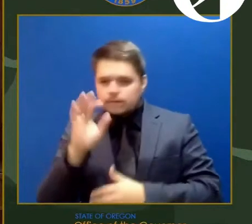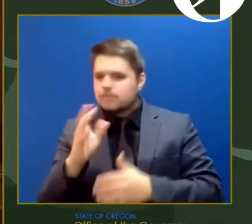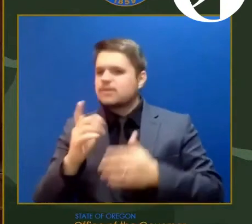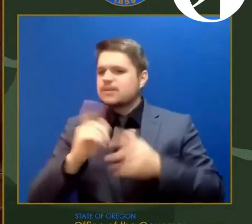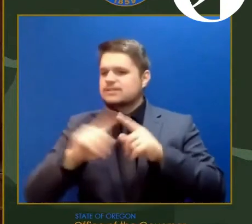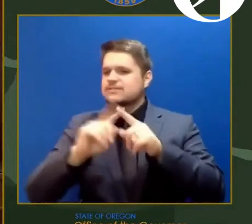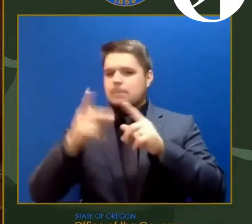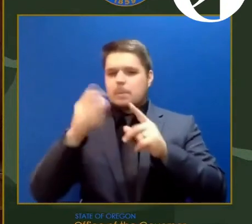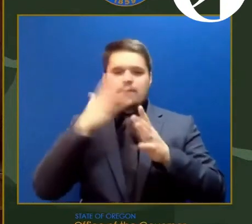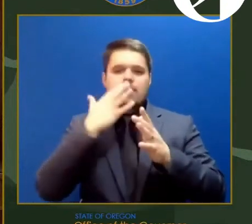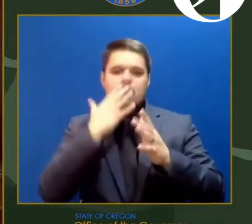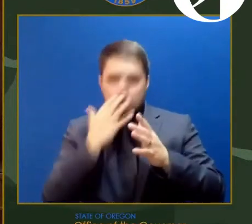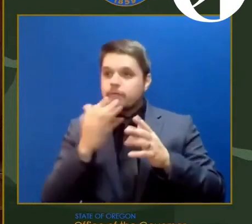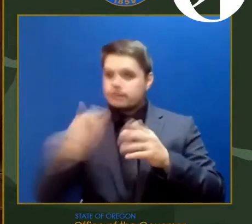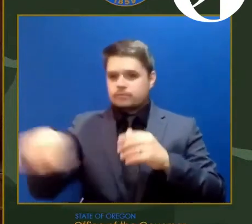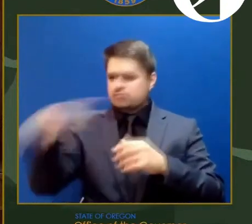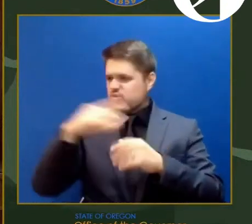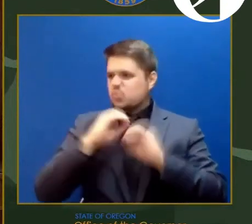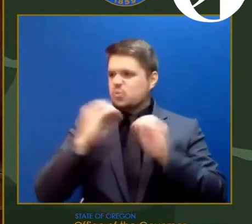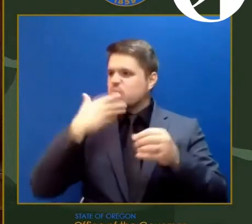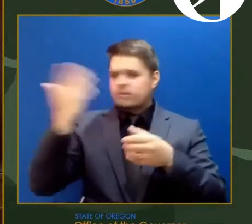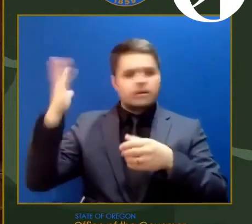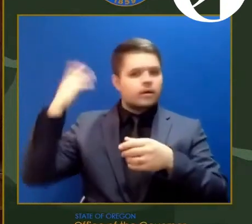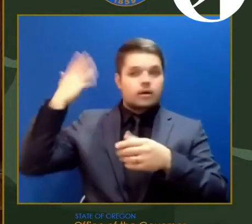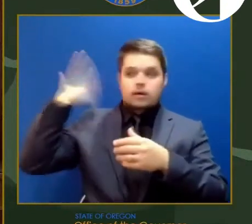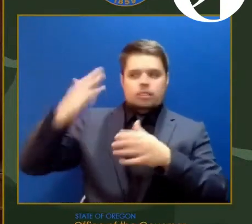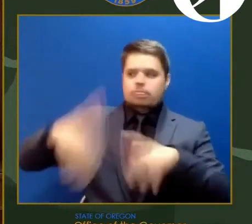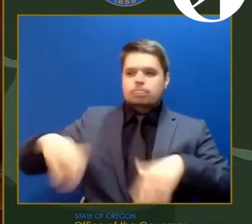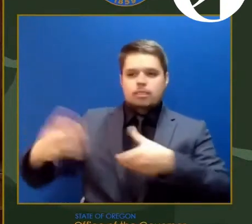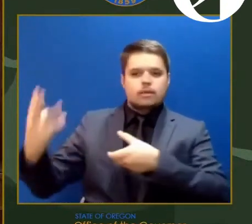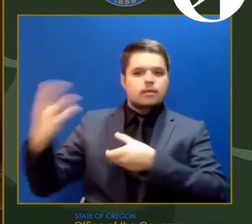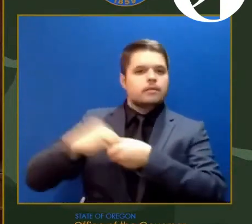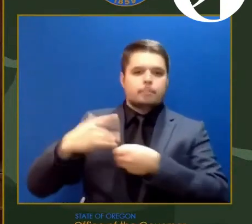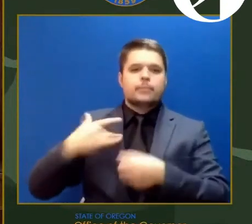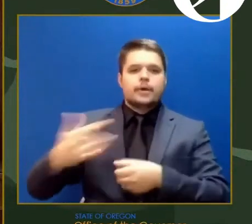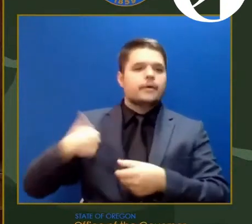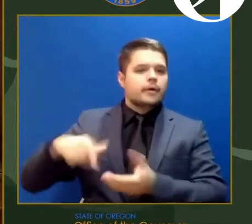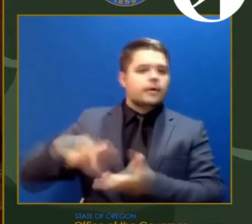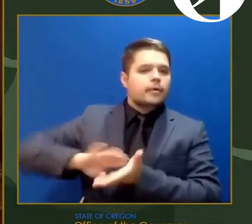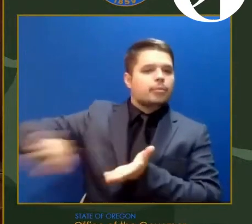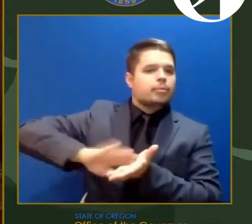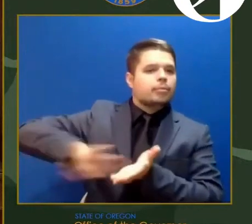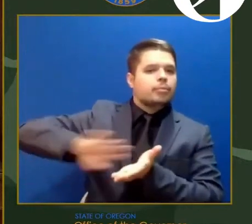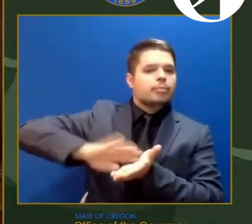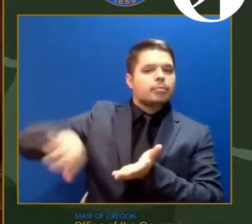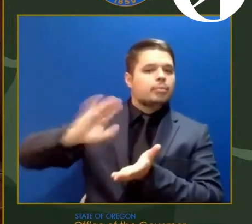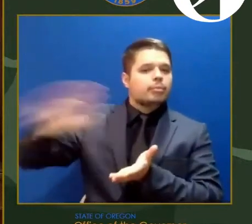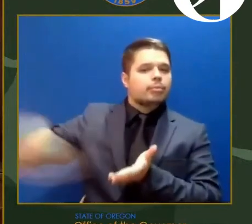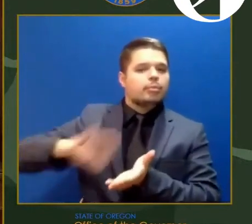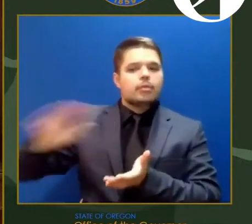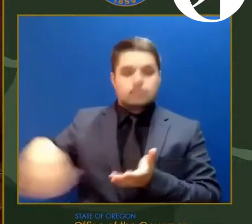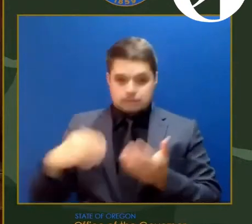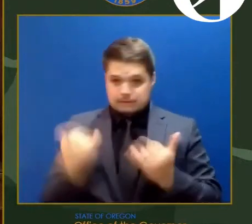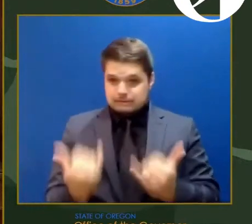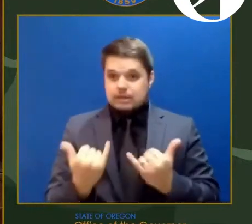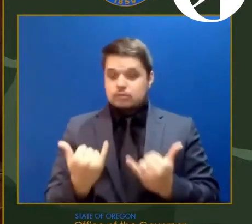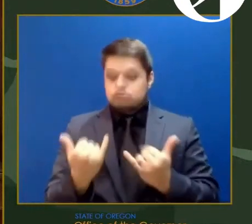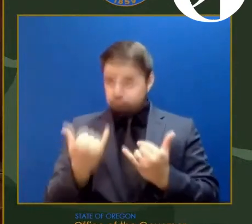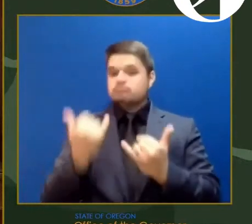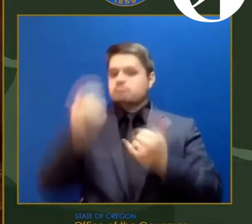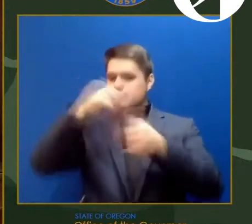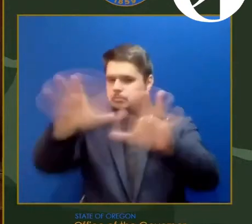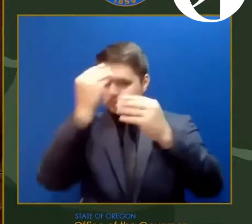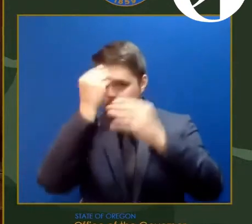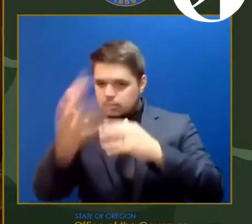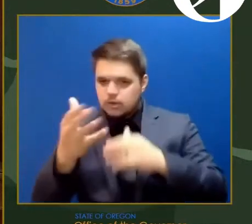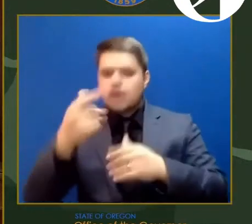the table. But as Congresswoman Shirley Chisholm said, if they don't offer you a seat at the